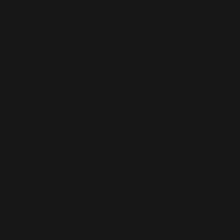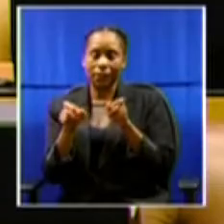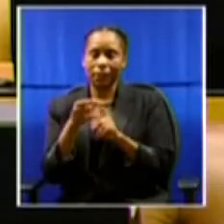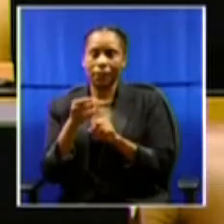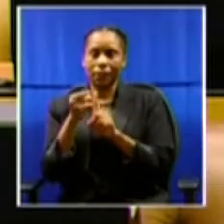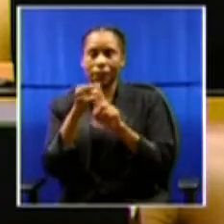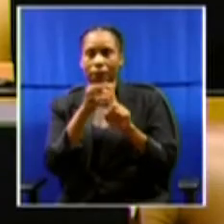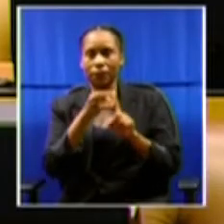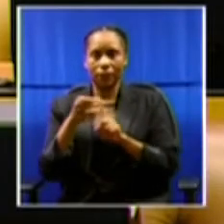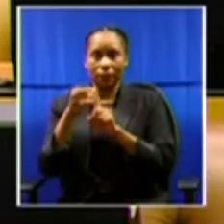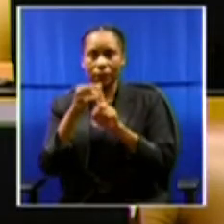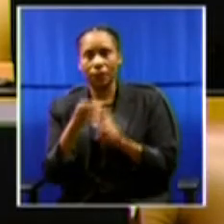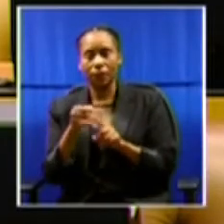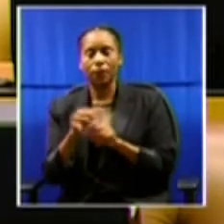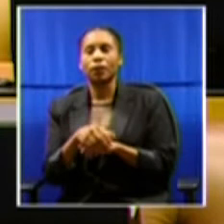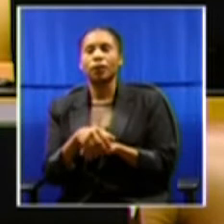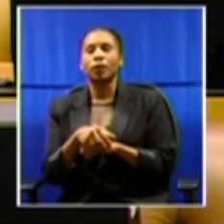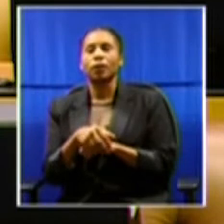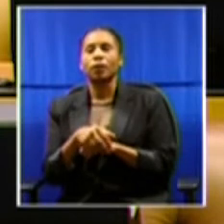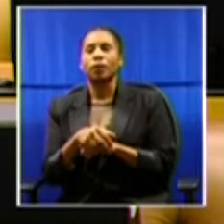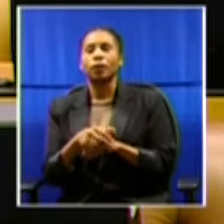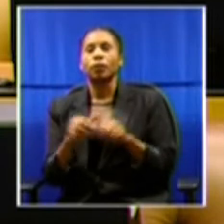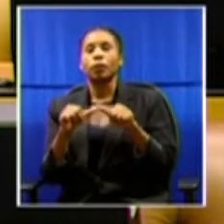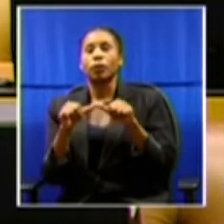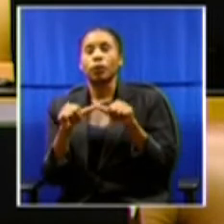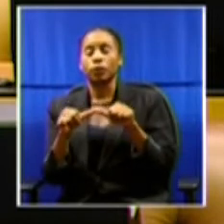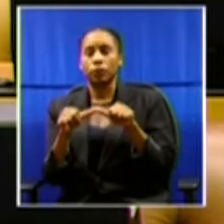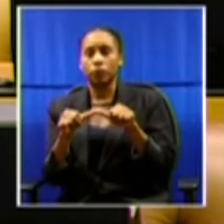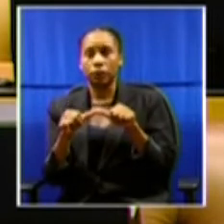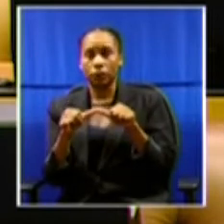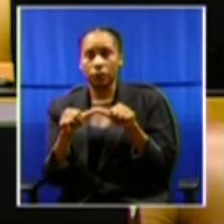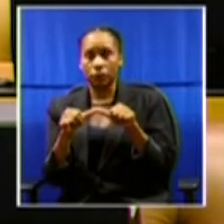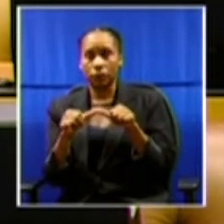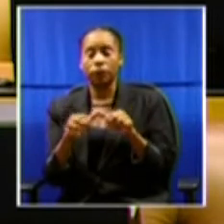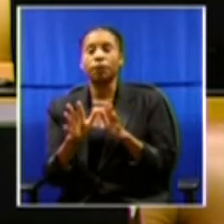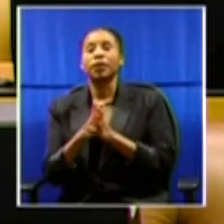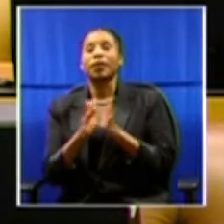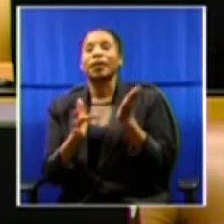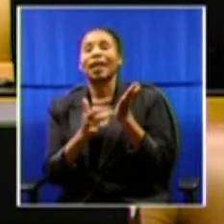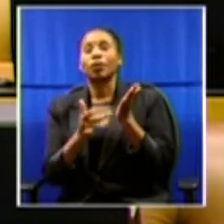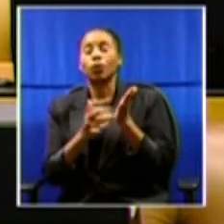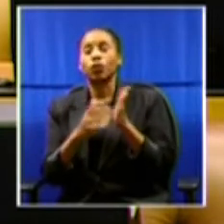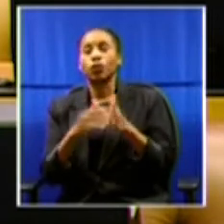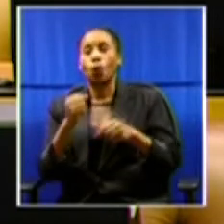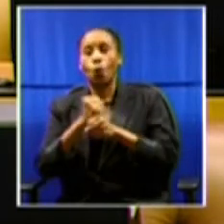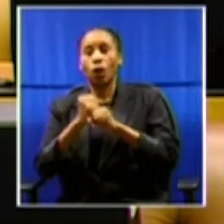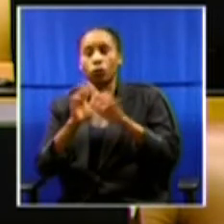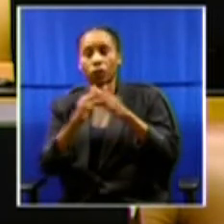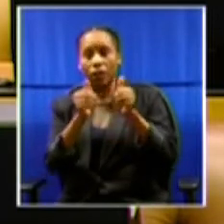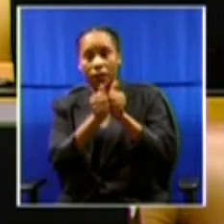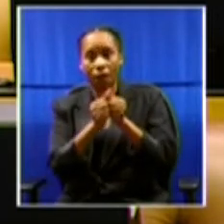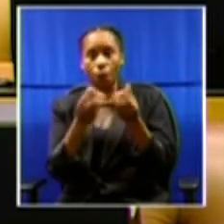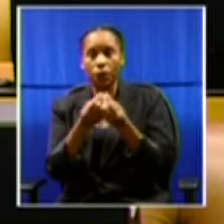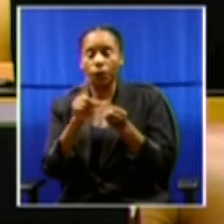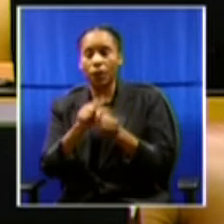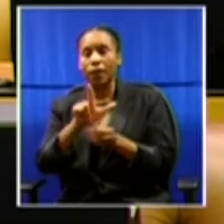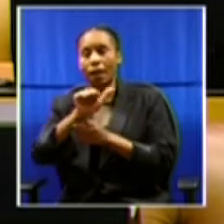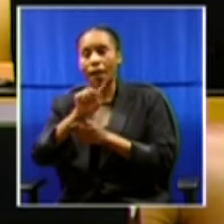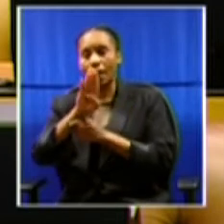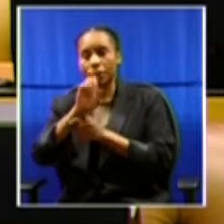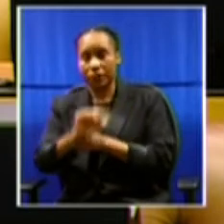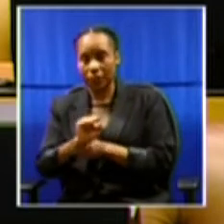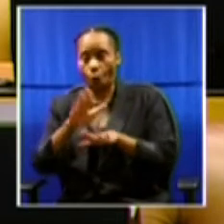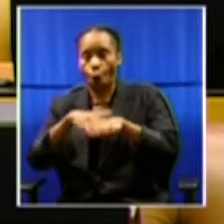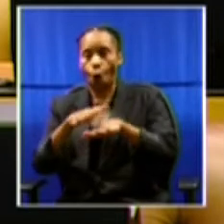of technology. Proceed, Honorable. Yeah. Which technology works together with the laboratories on these